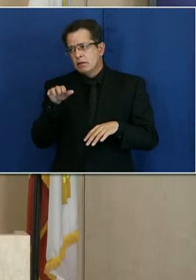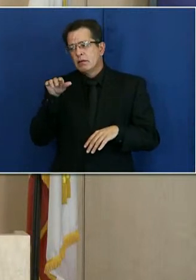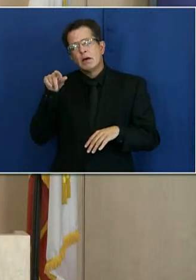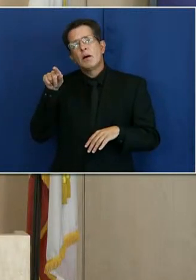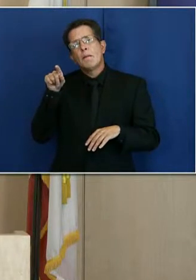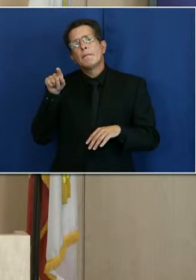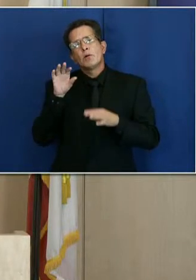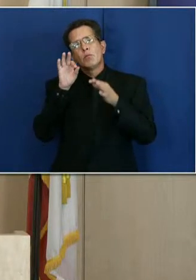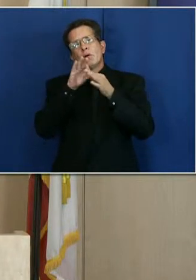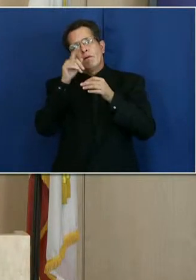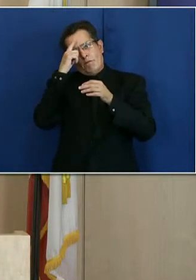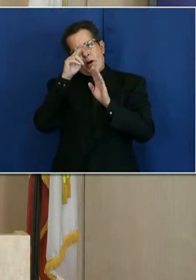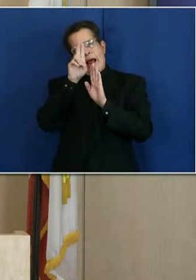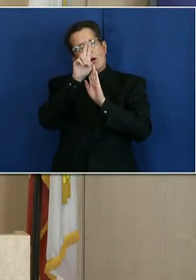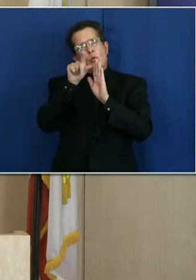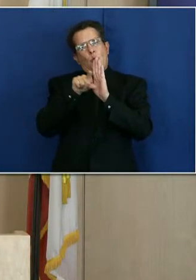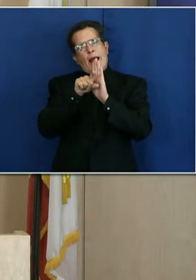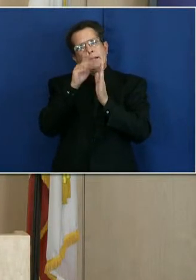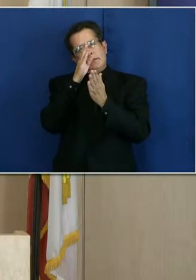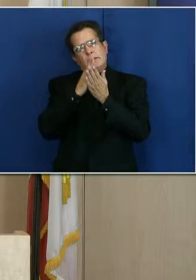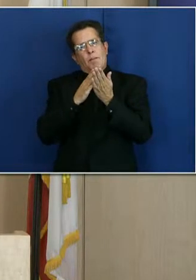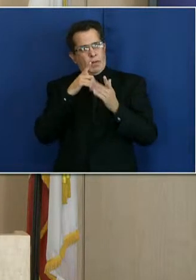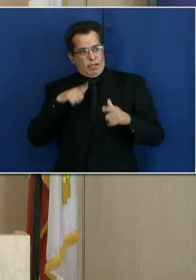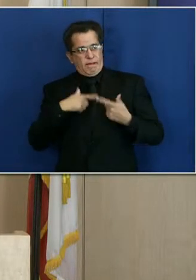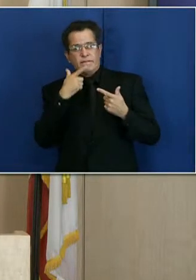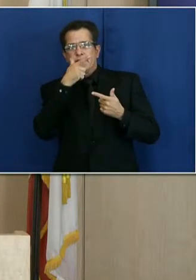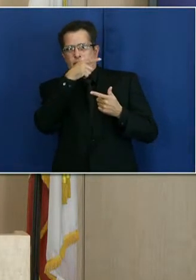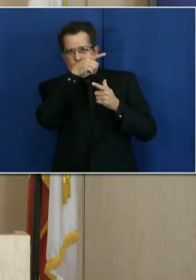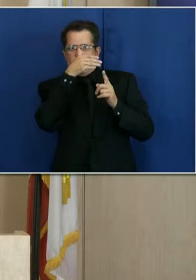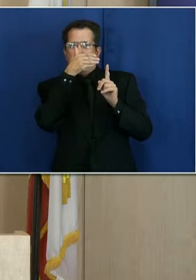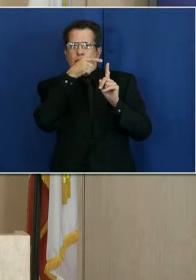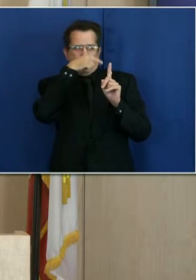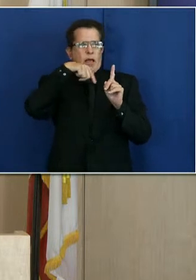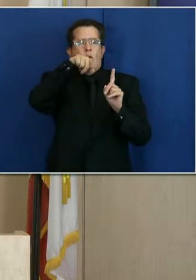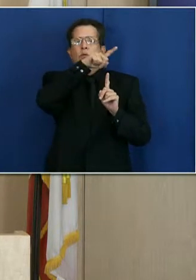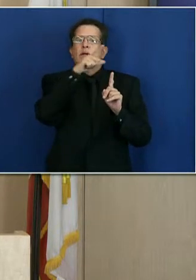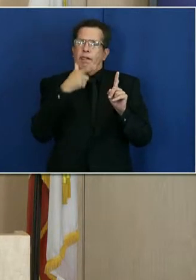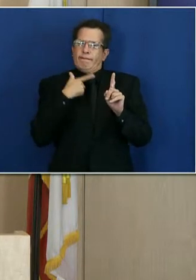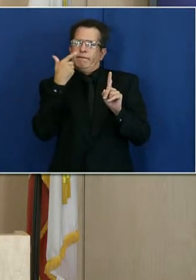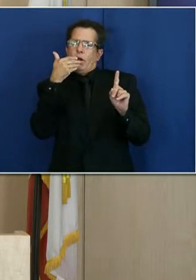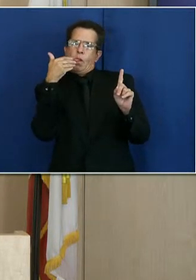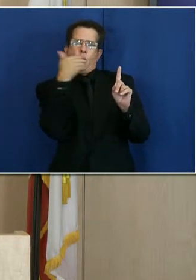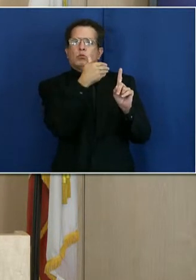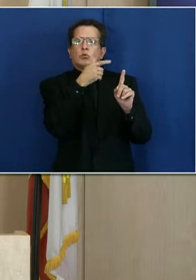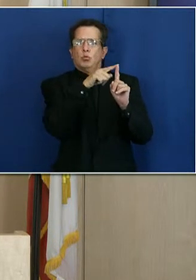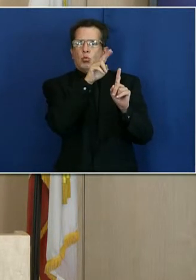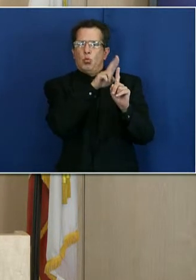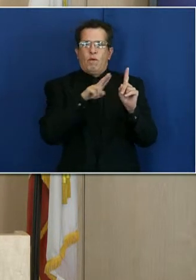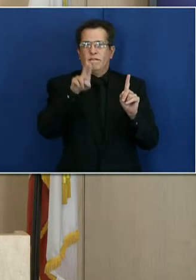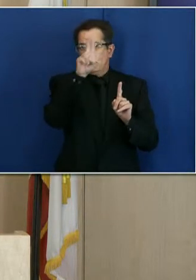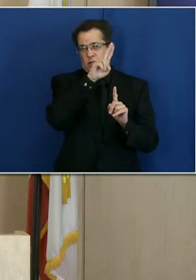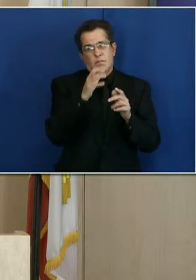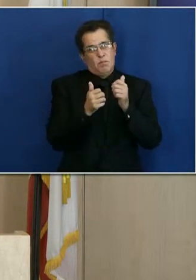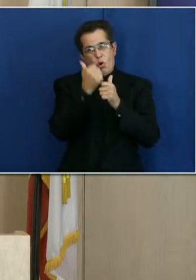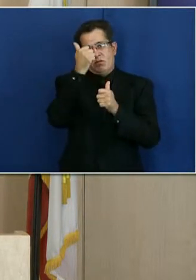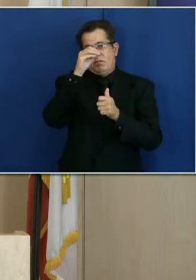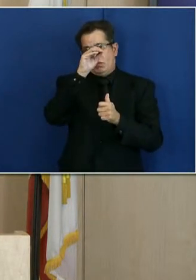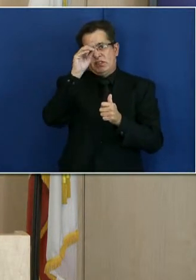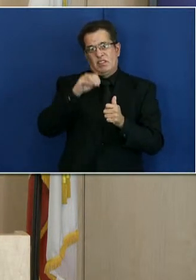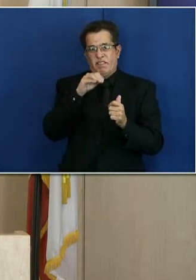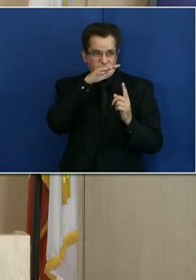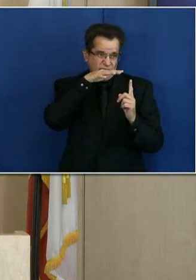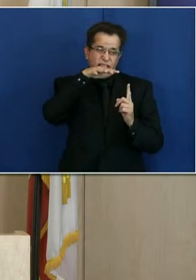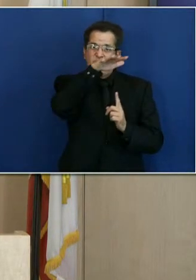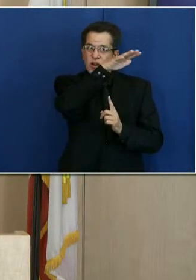associated with undergraduates that are living in the close proximity of the university, almost all primarily